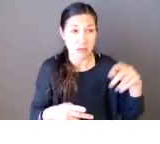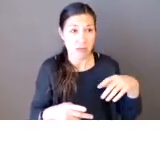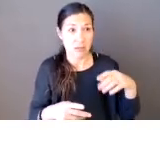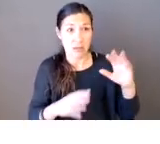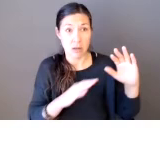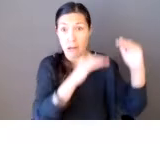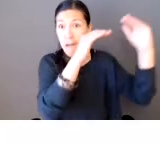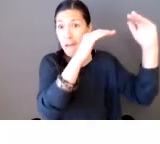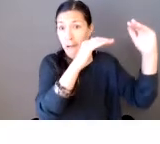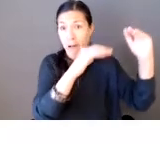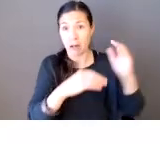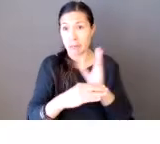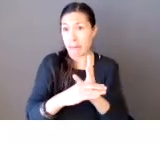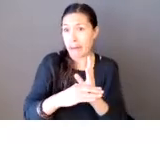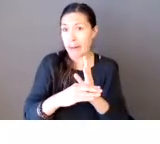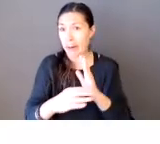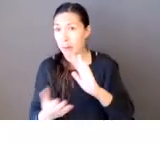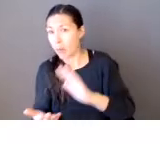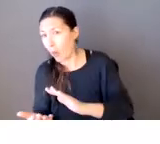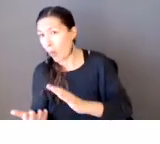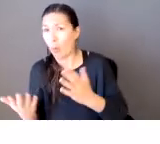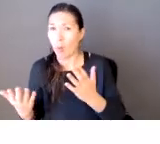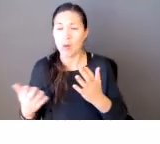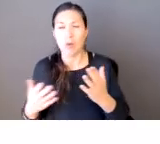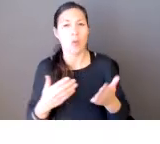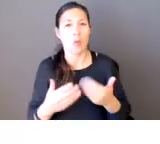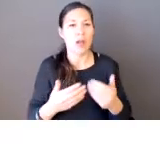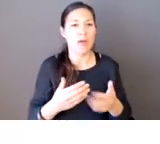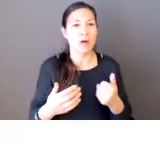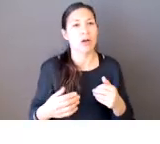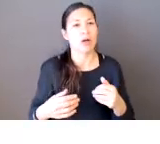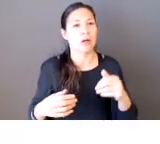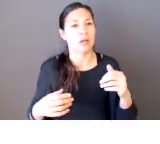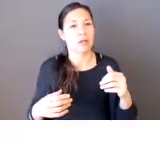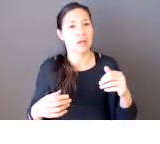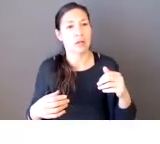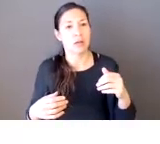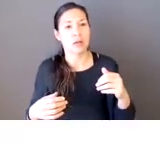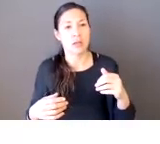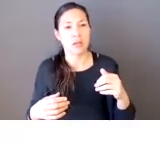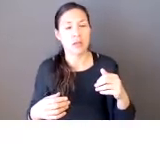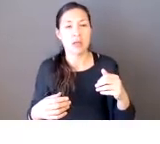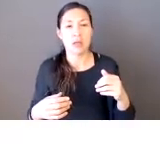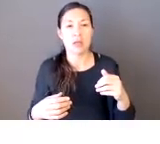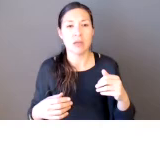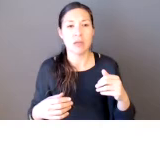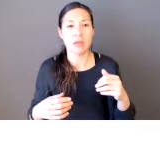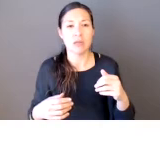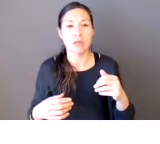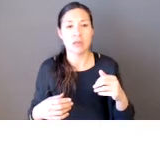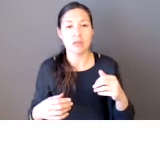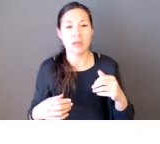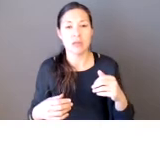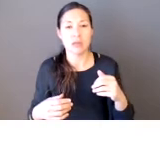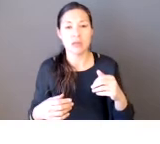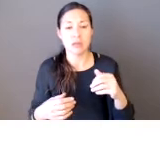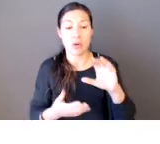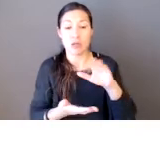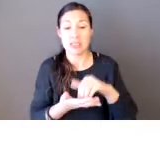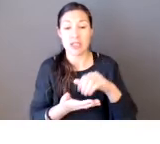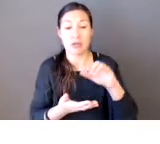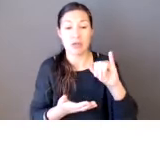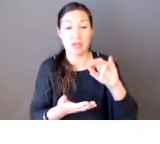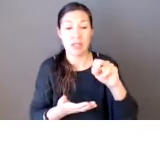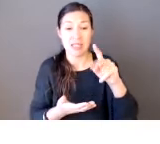went live with the central intake unit, we put together a similar matrix for them to determine whether